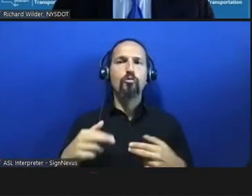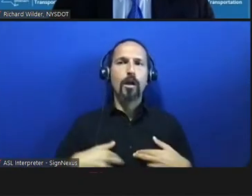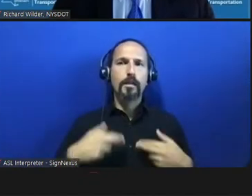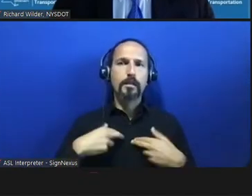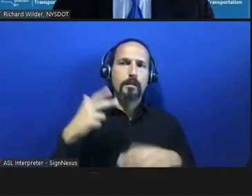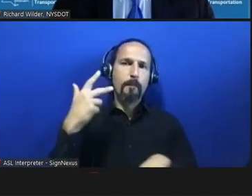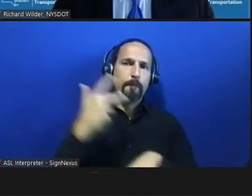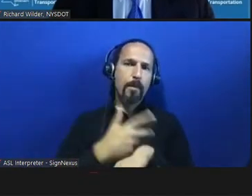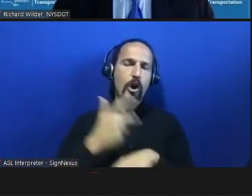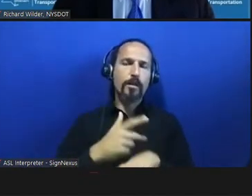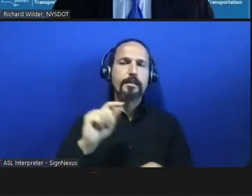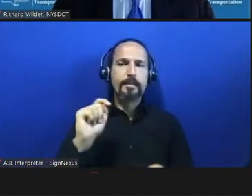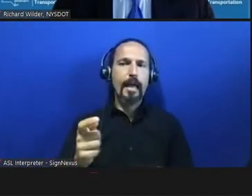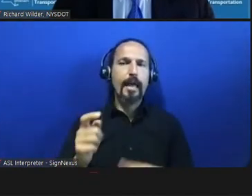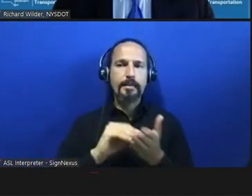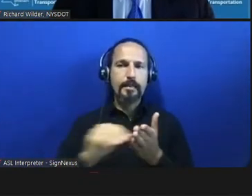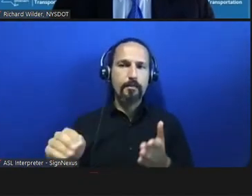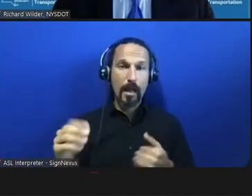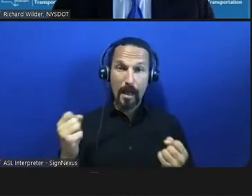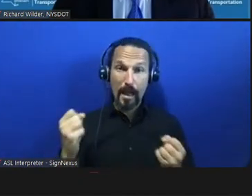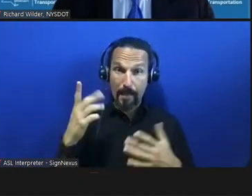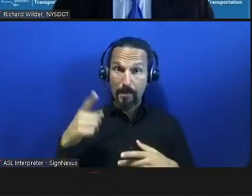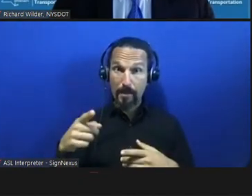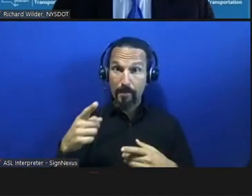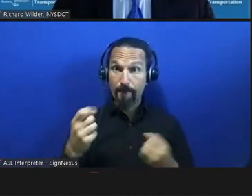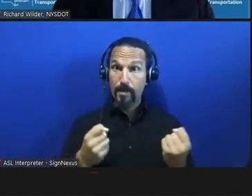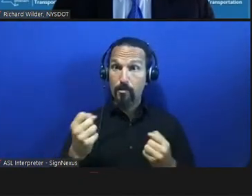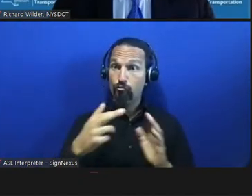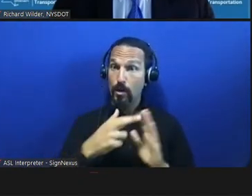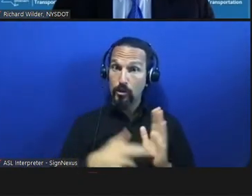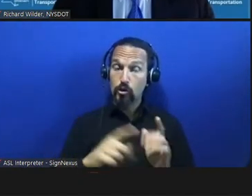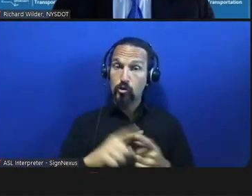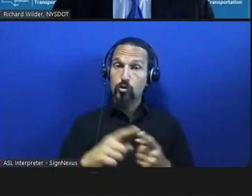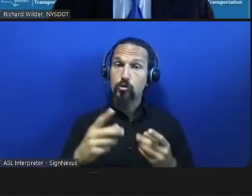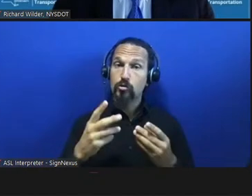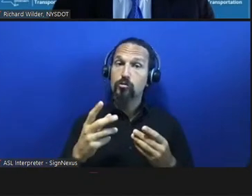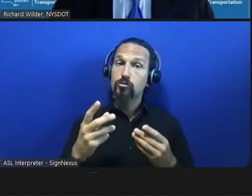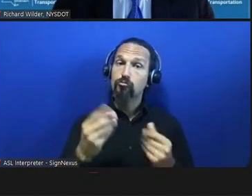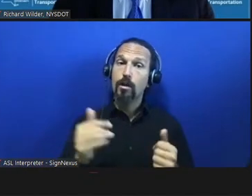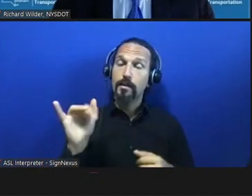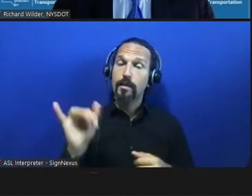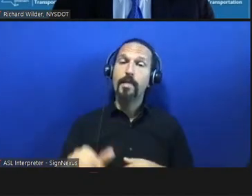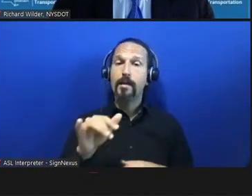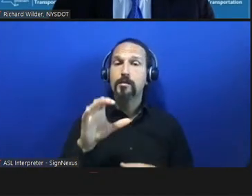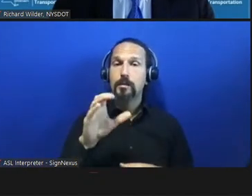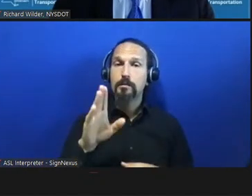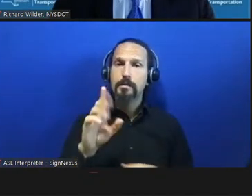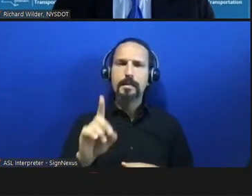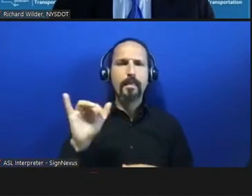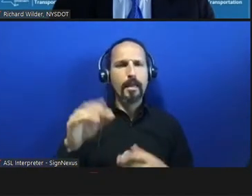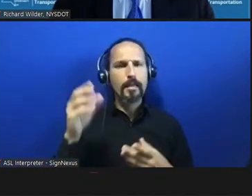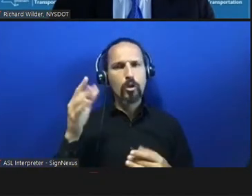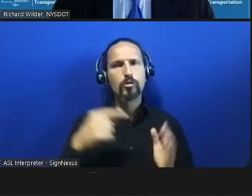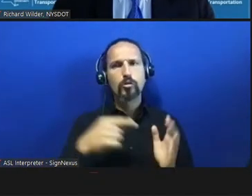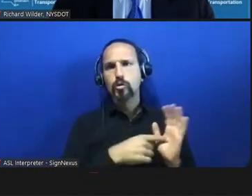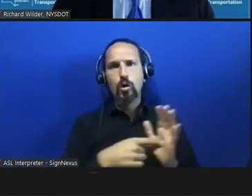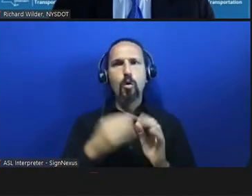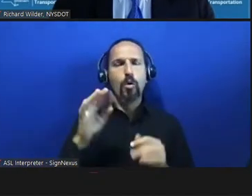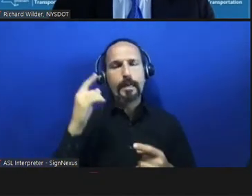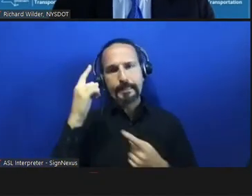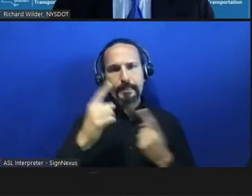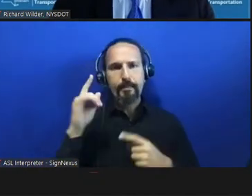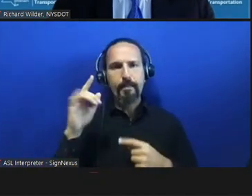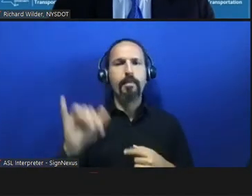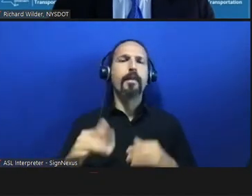parking tax exemption how many vehicles are registered to address is in the zone what's the data show or consider